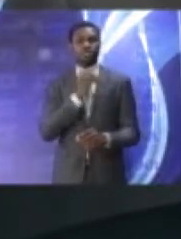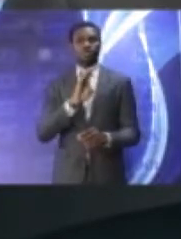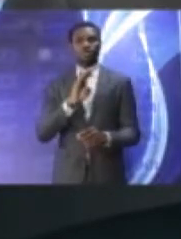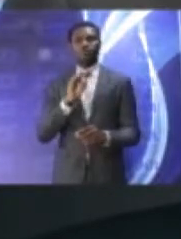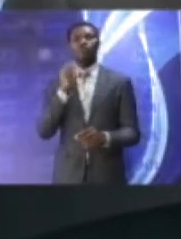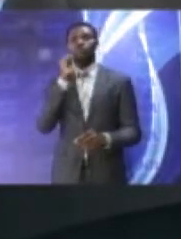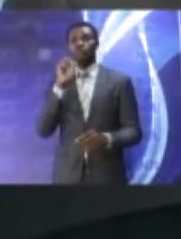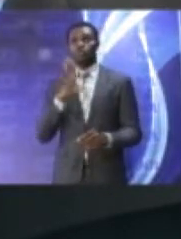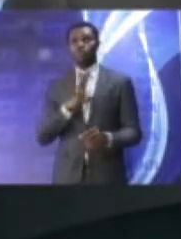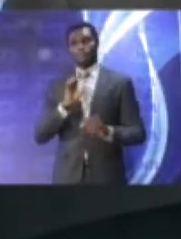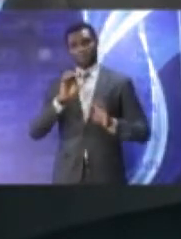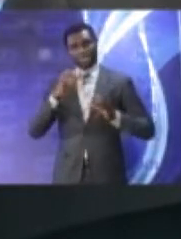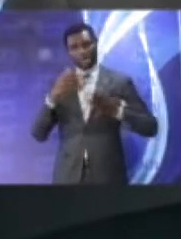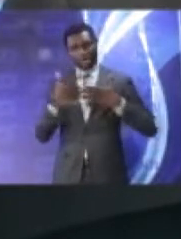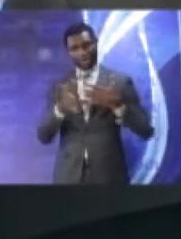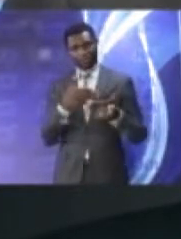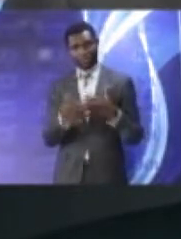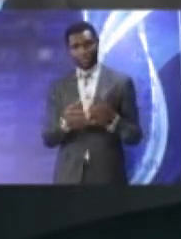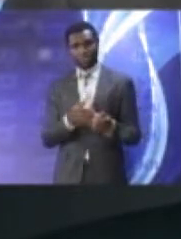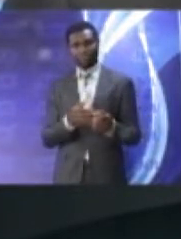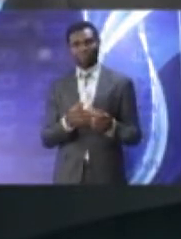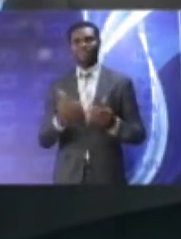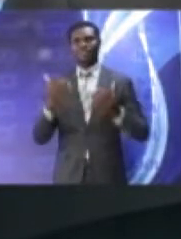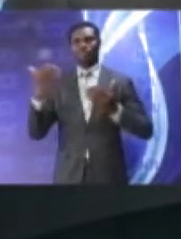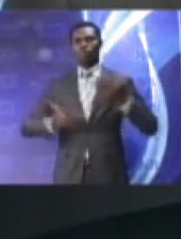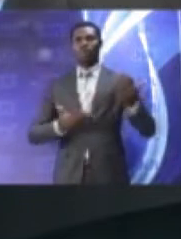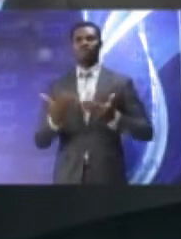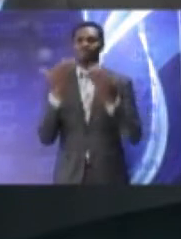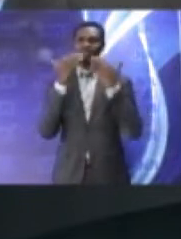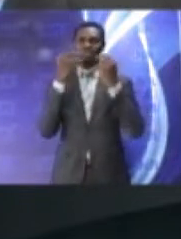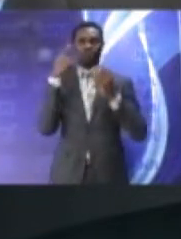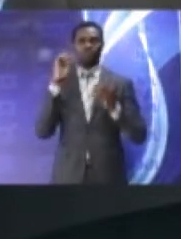All right. Now, the theme for this year's celebration states